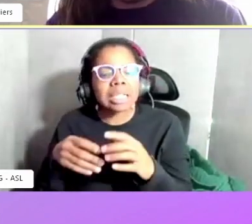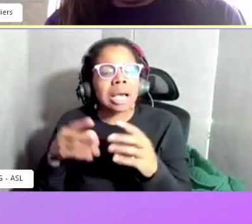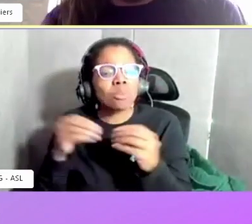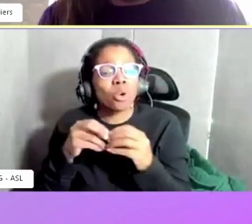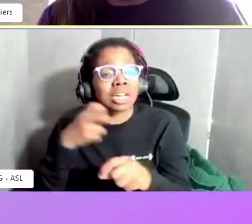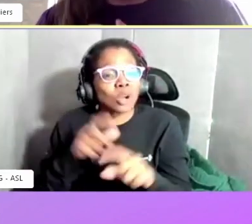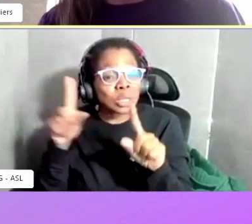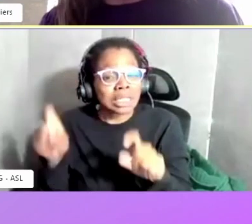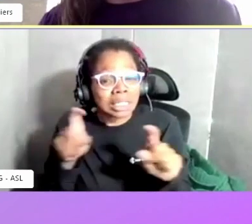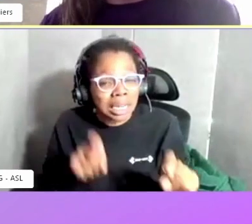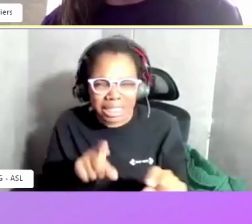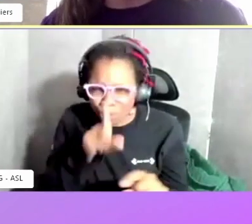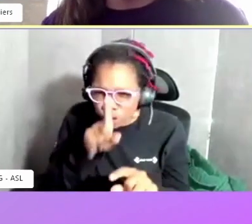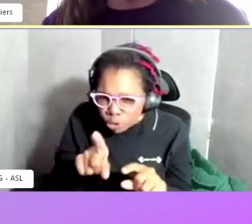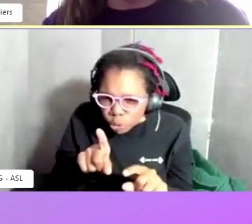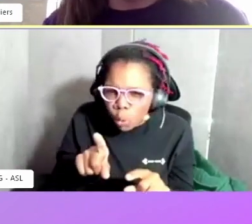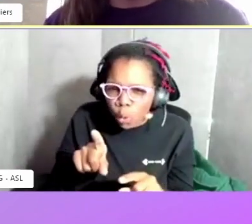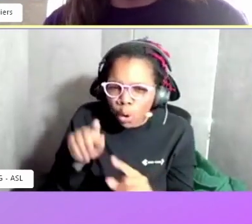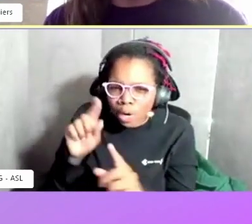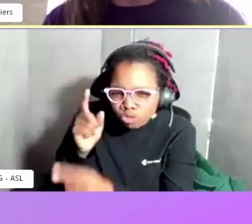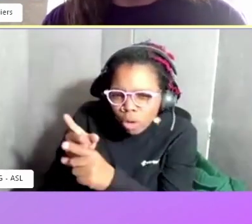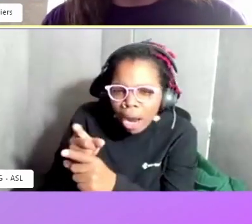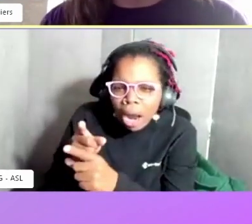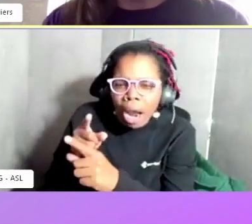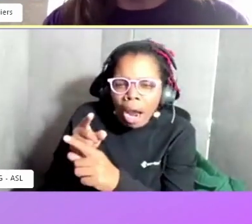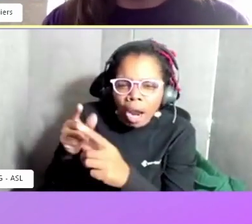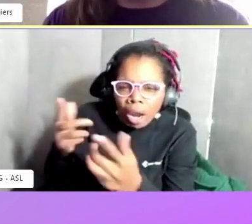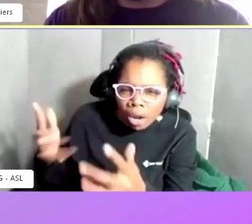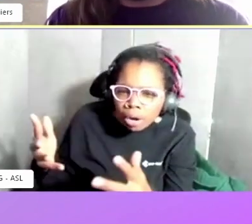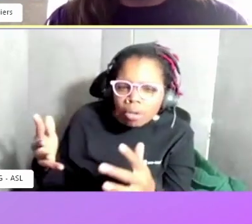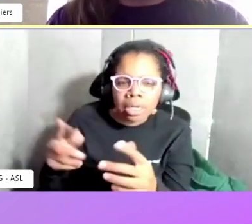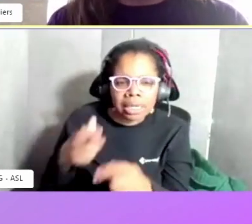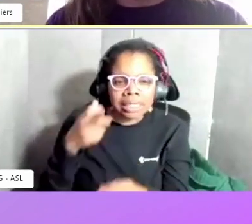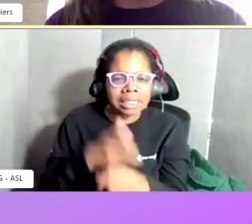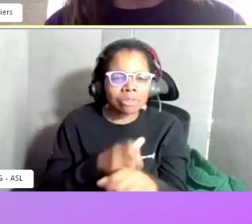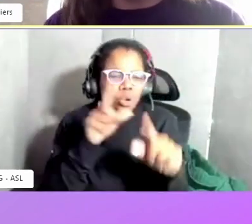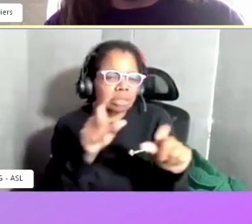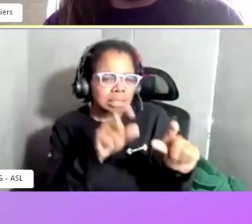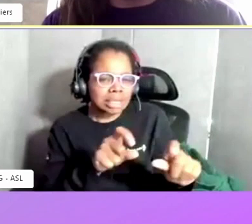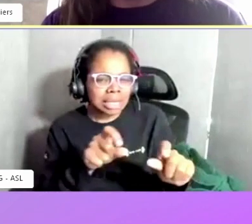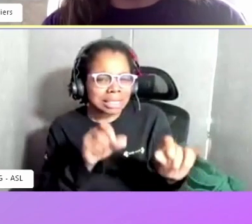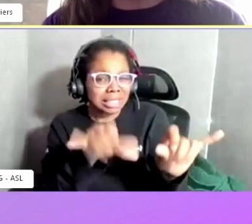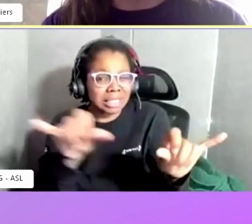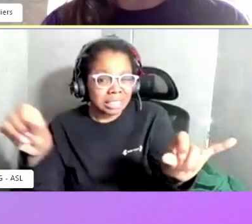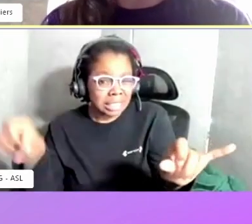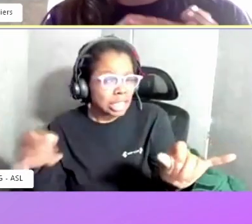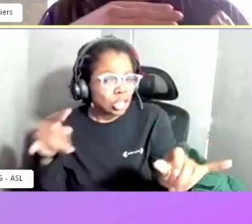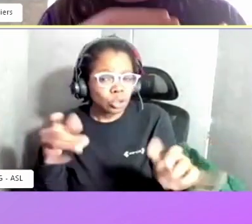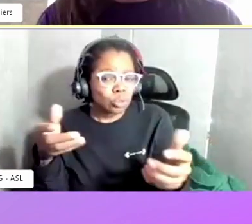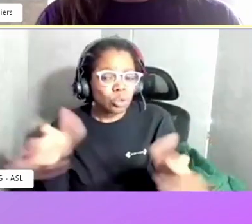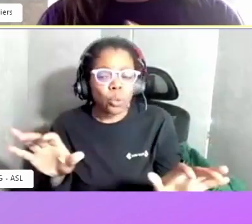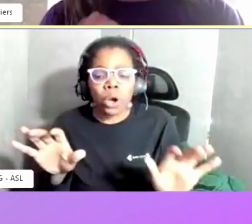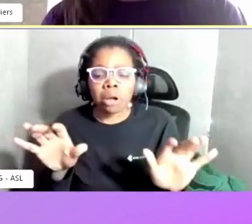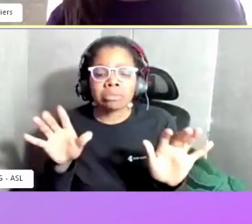test, to be sure that it has been done, and pretty difficult to test consistently. So you don't want